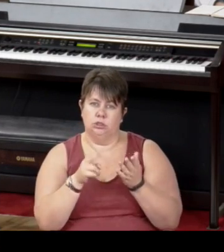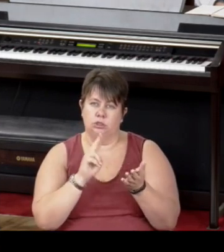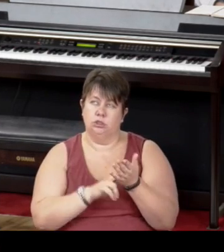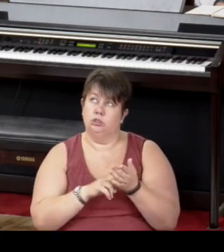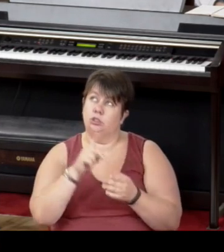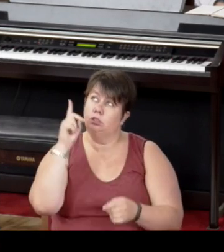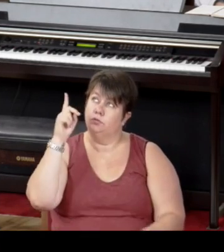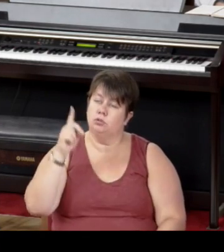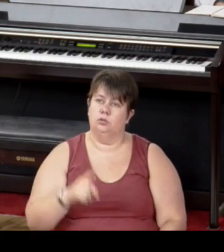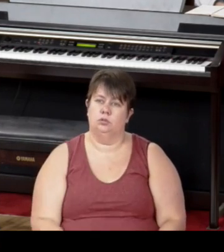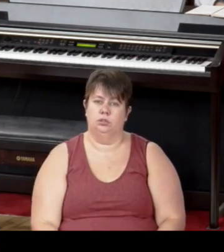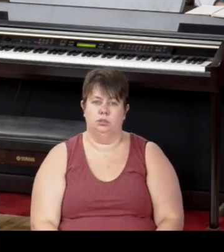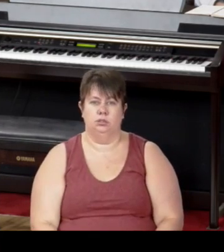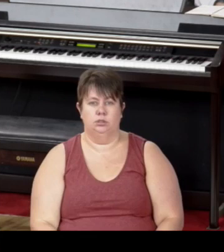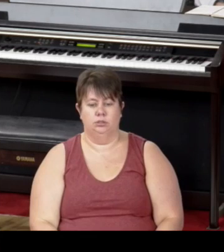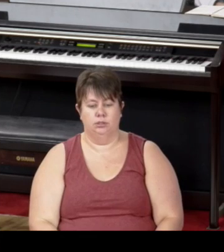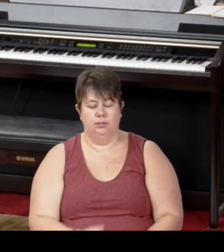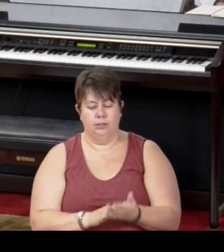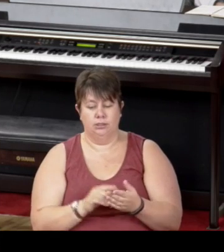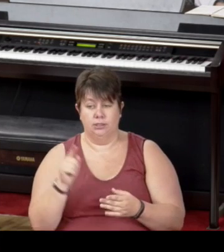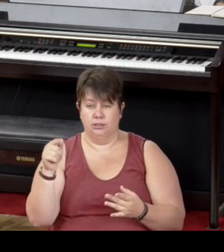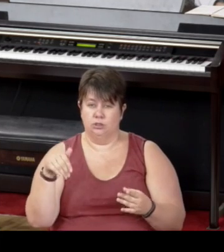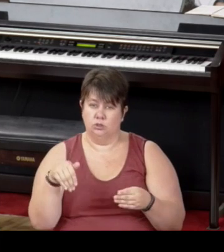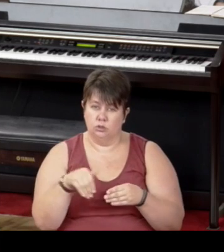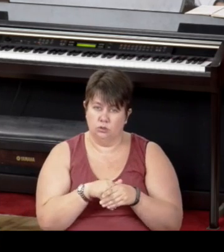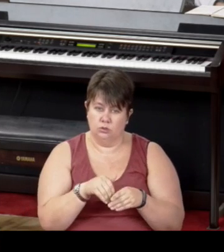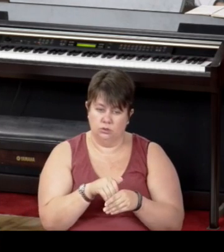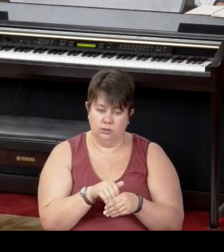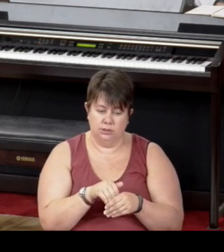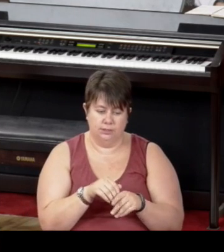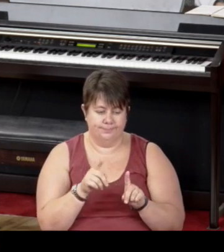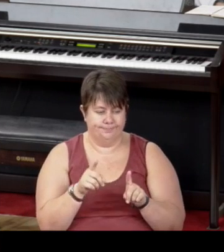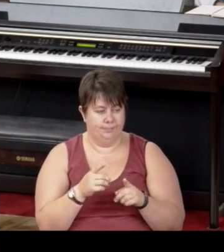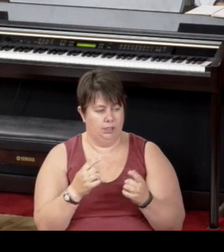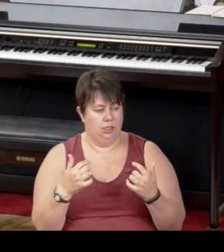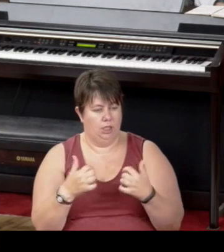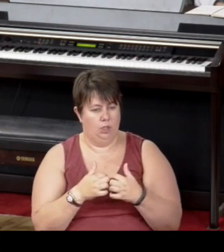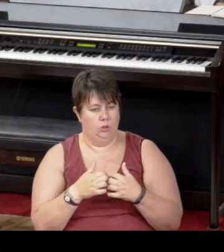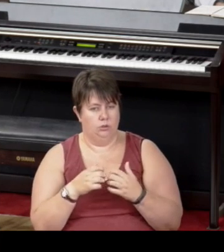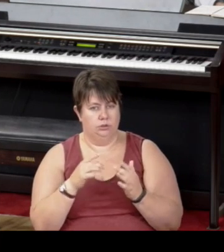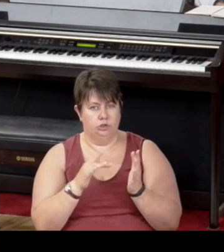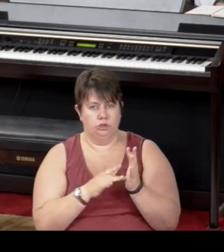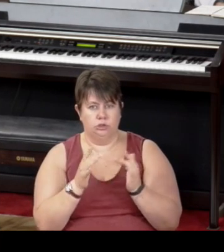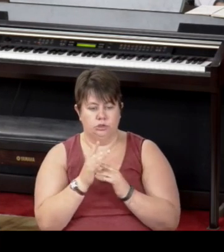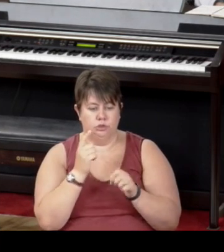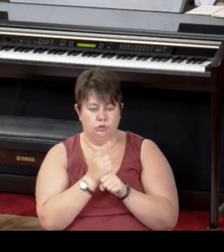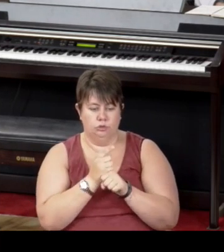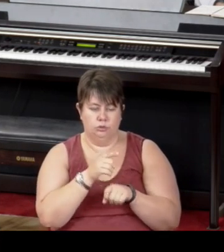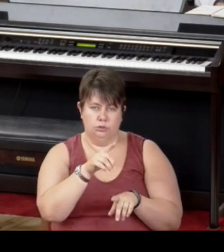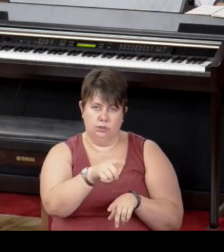the context in which Jesus is speaking to this particular church.